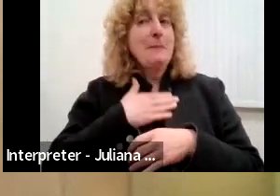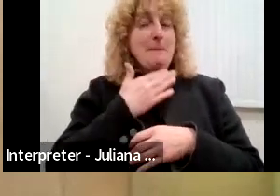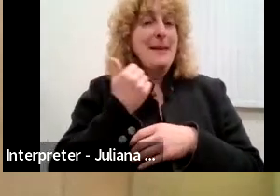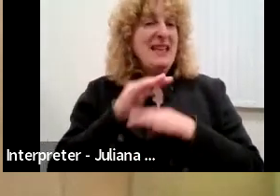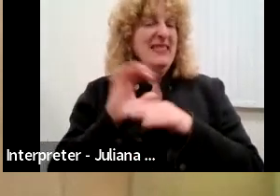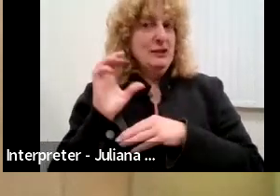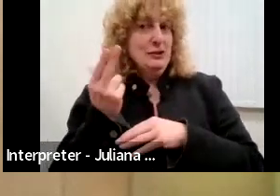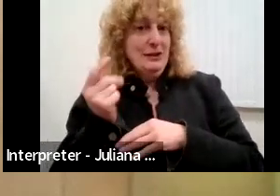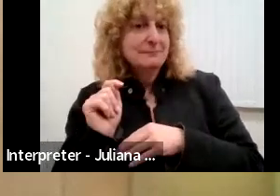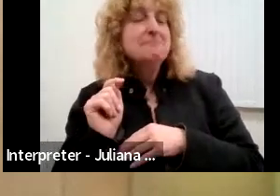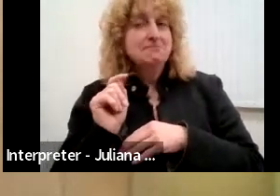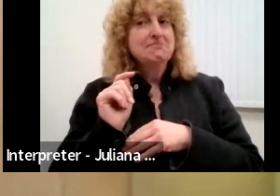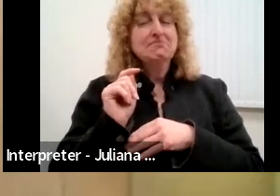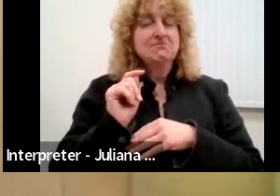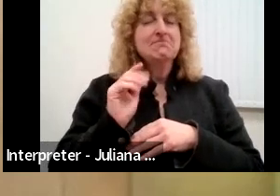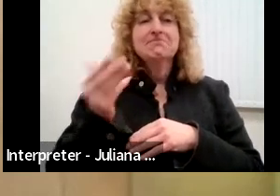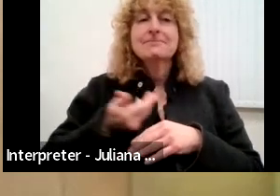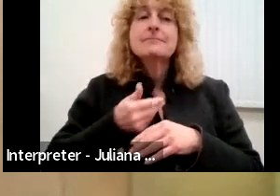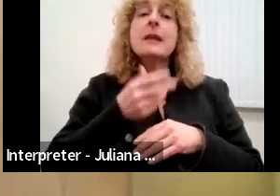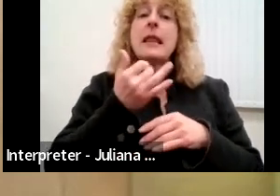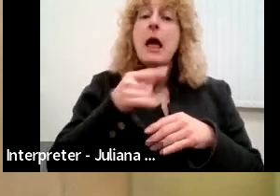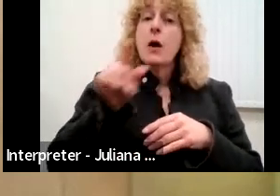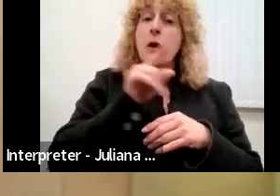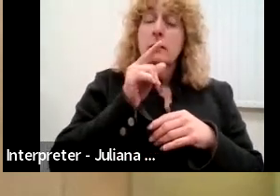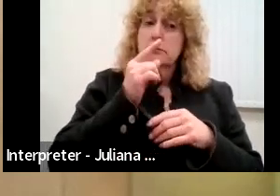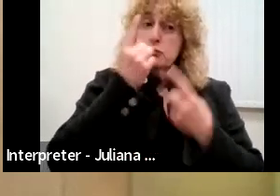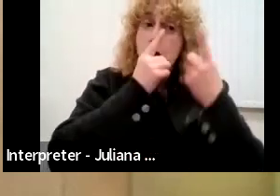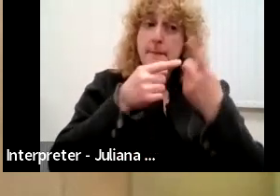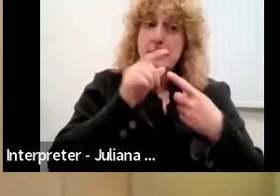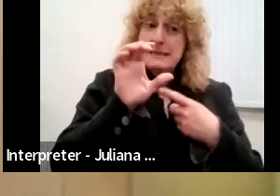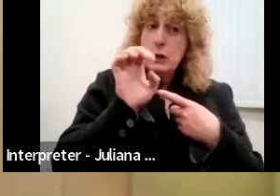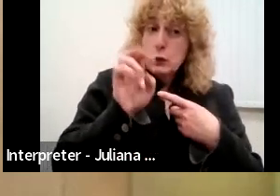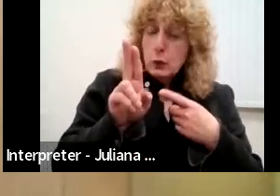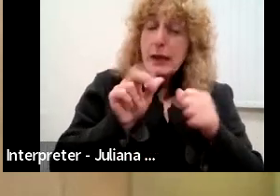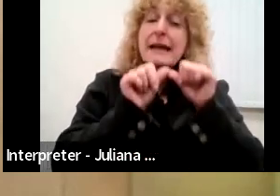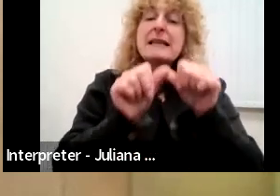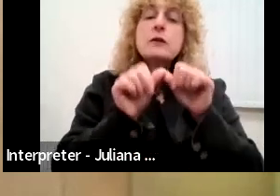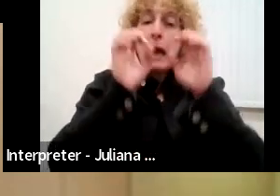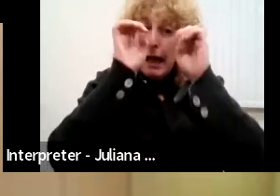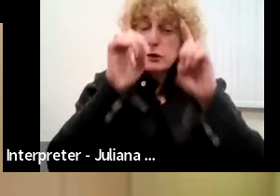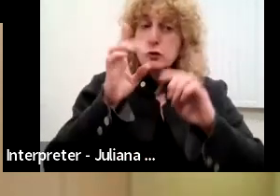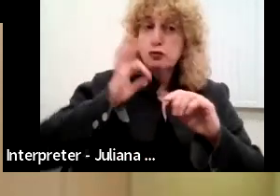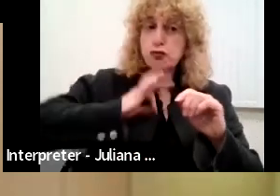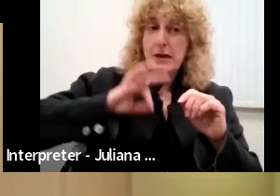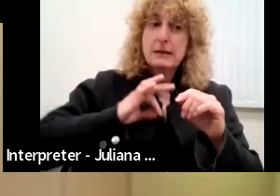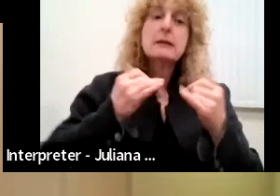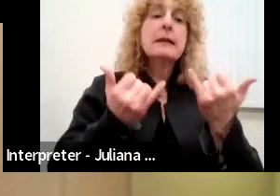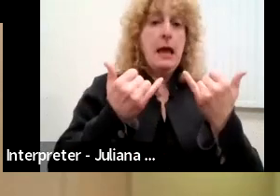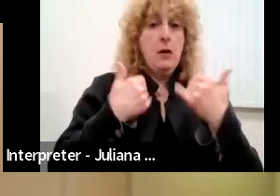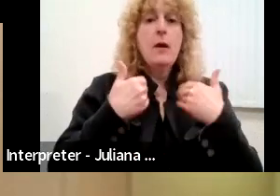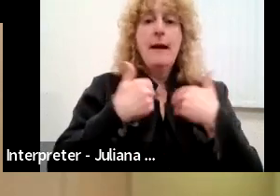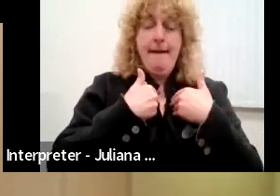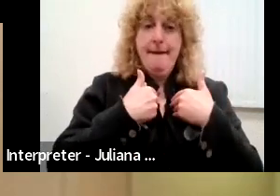All right, and the word about the continuing education credits. Right now we have continuing education credits for rehab counselors for